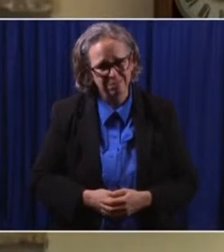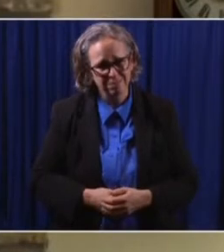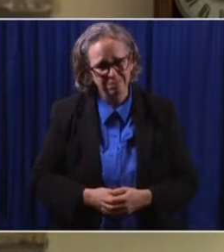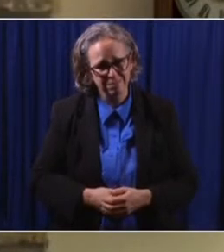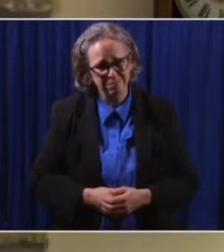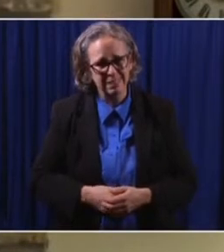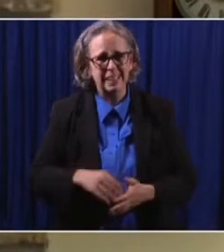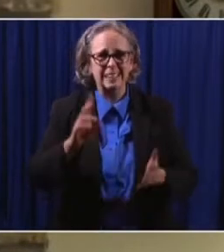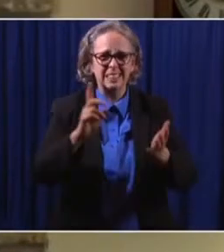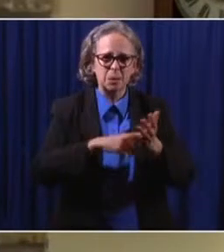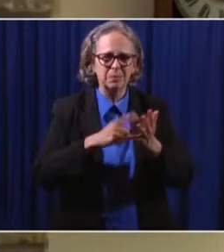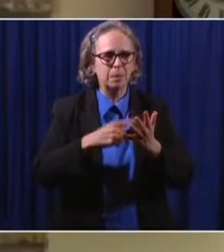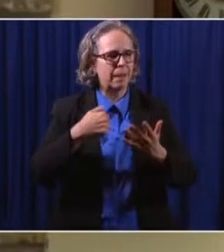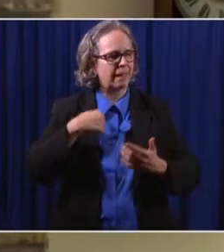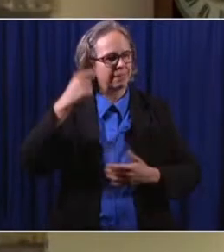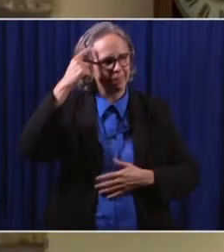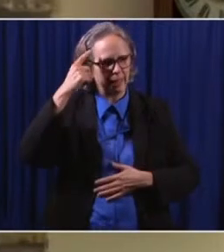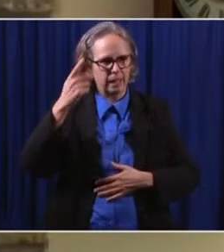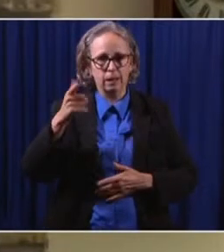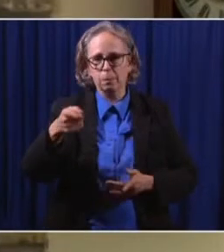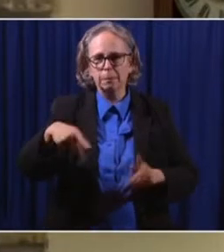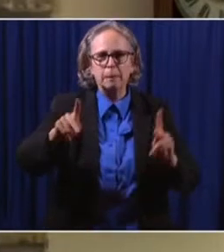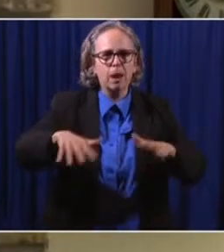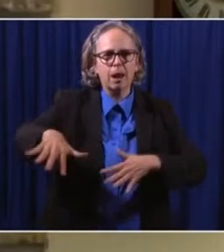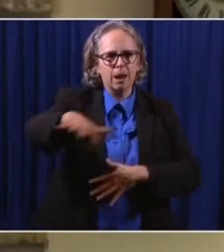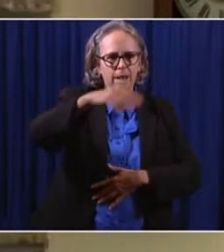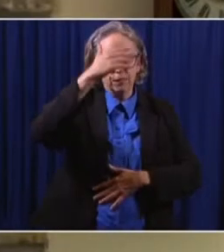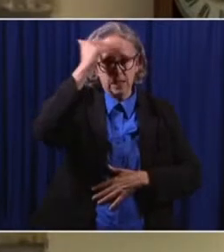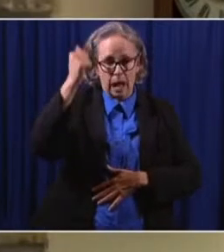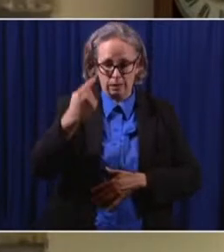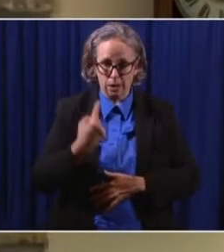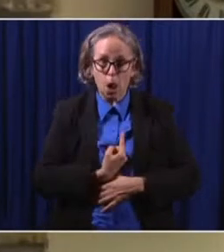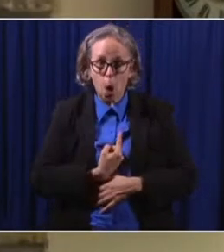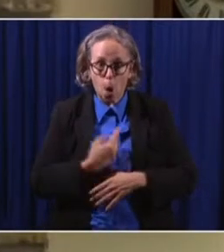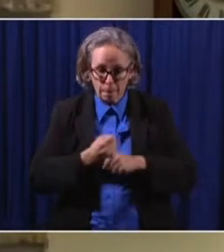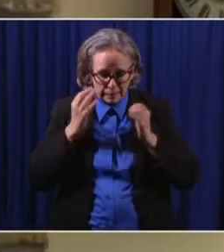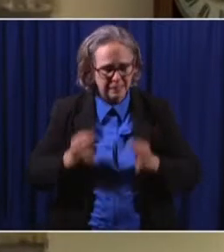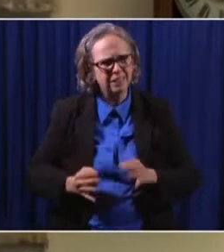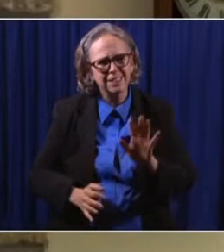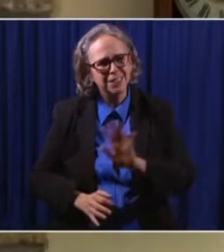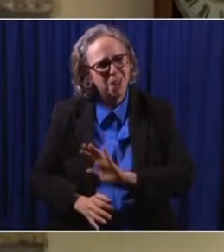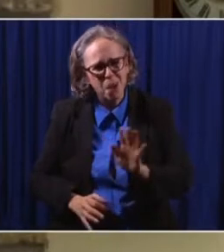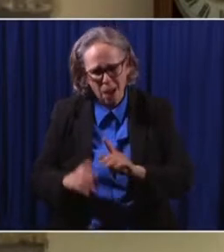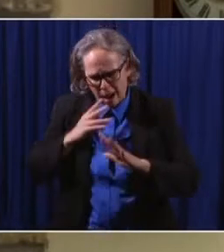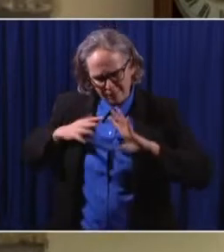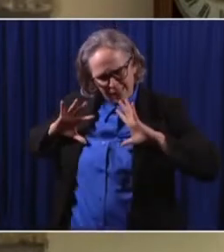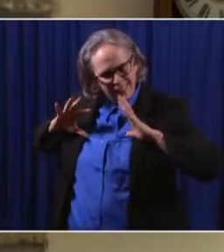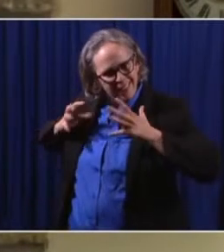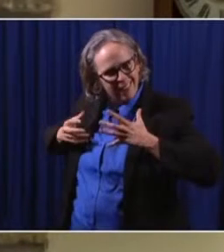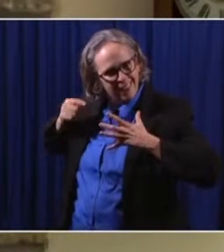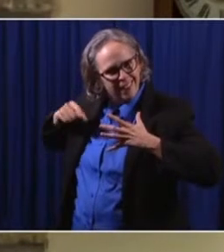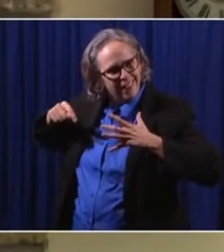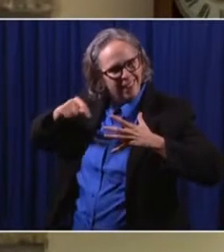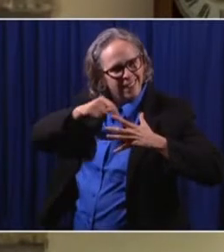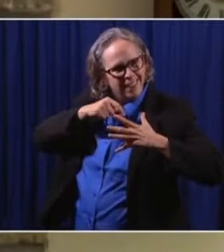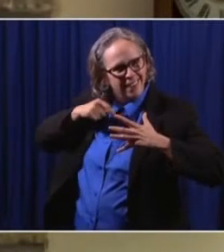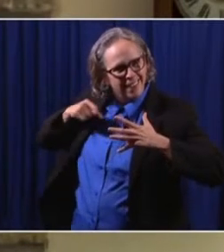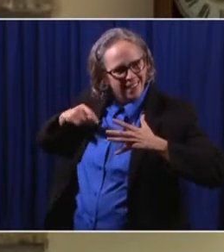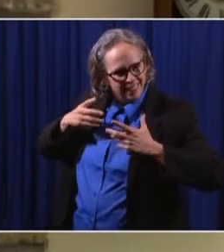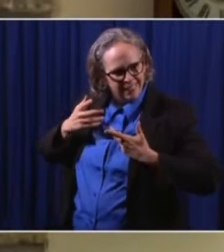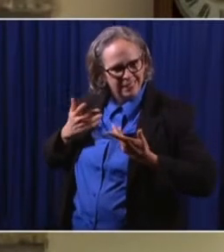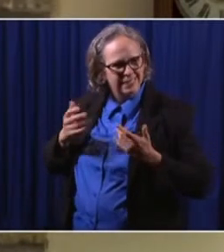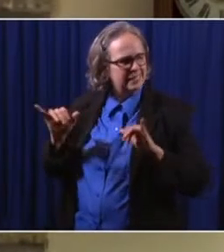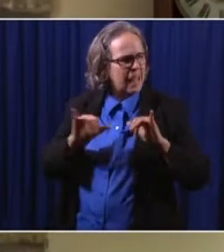these decisions are made in a vacuum. And that's true not only for the decisions I make as governor, that's also true for individuals as